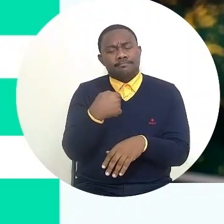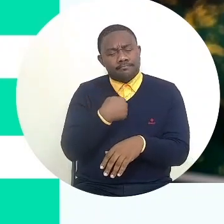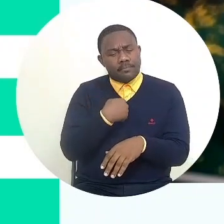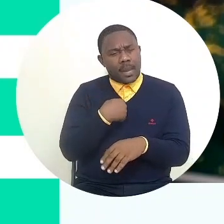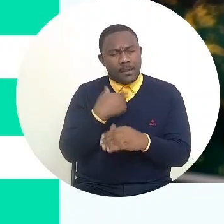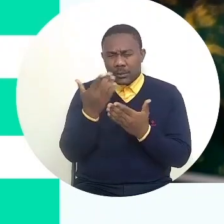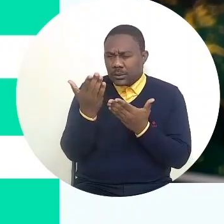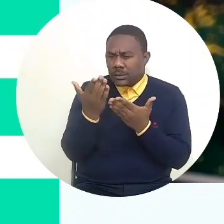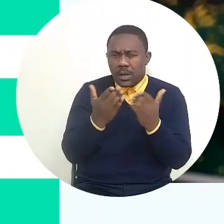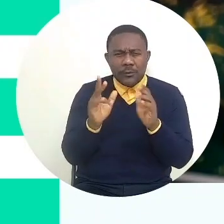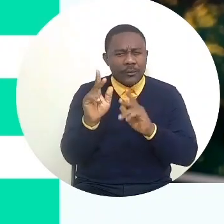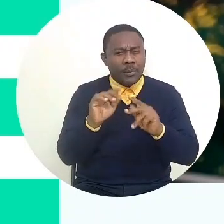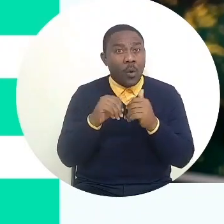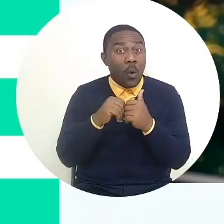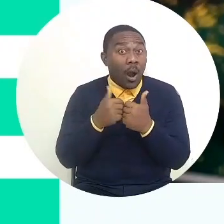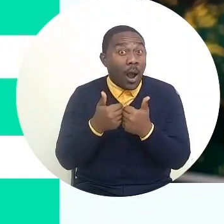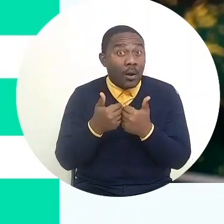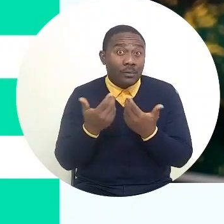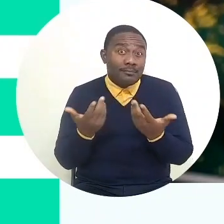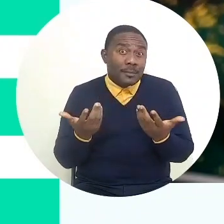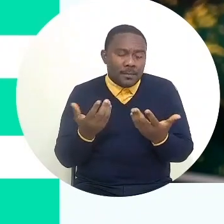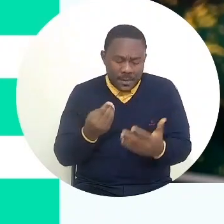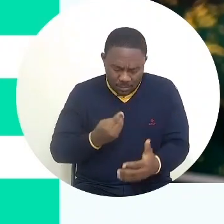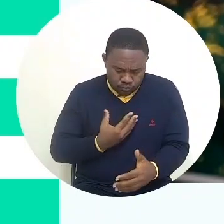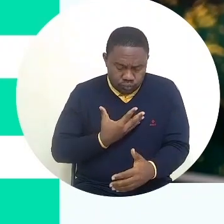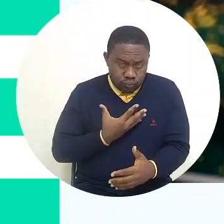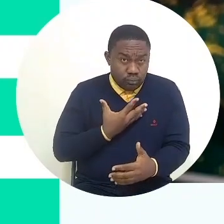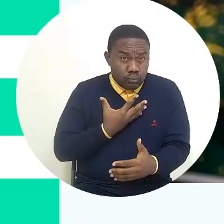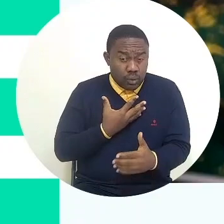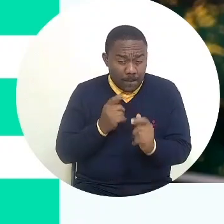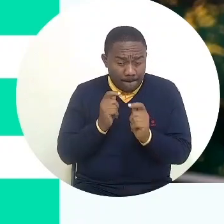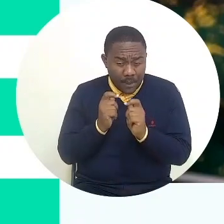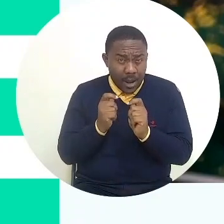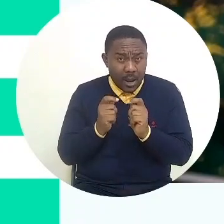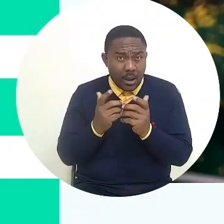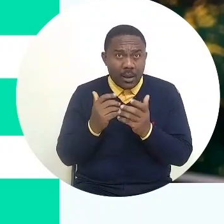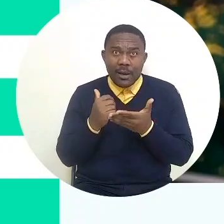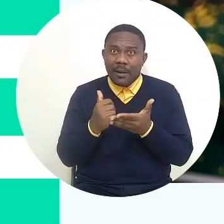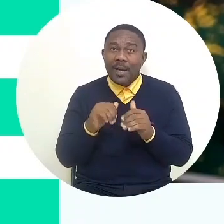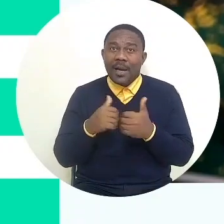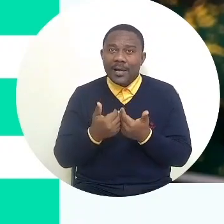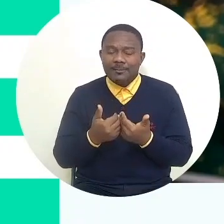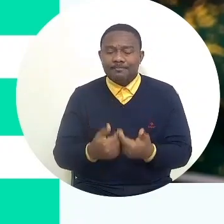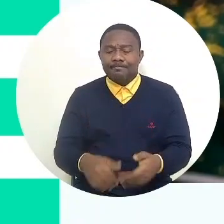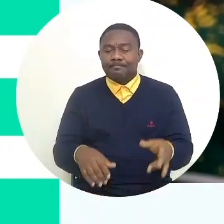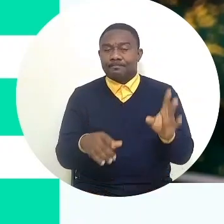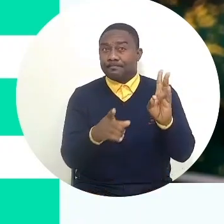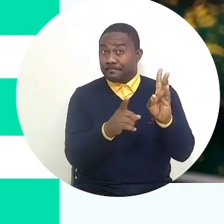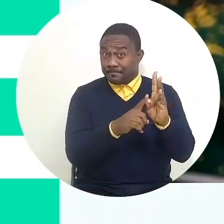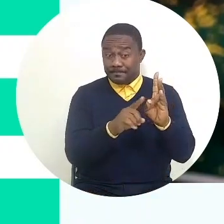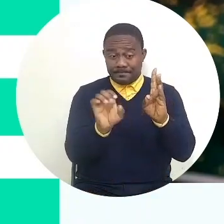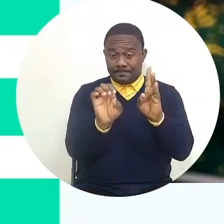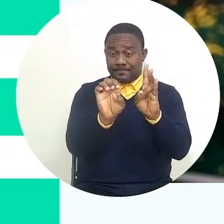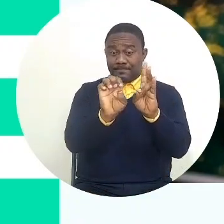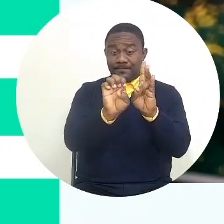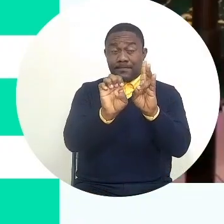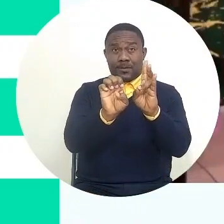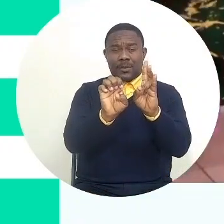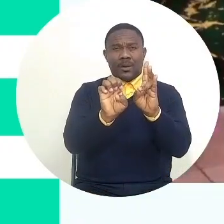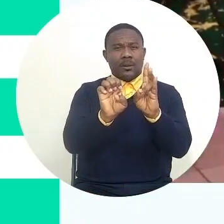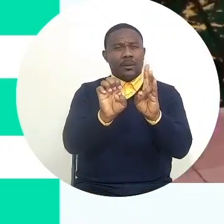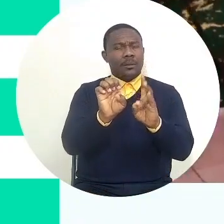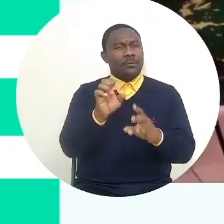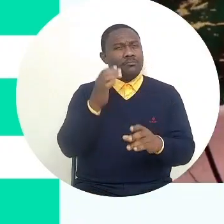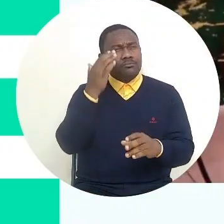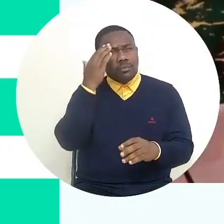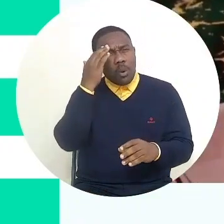Am I serving people well with my passions, my giftedness? And the E in all these things, if you find your passions, you